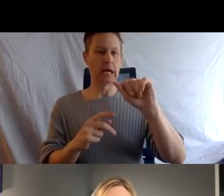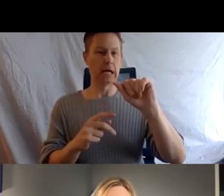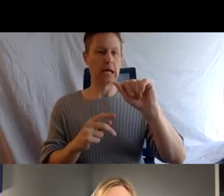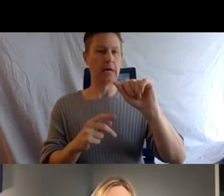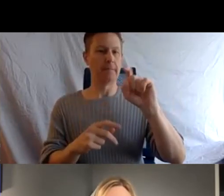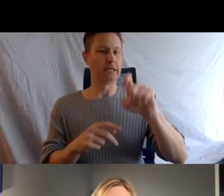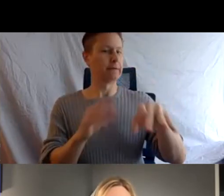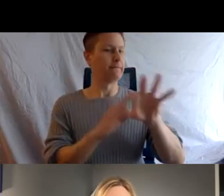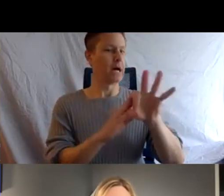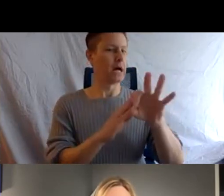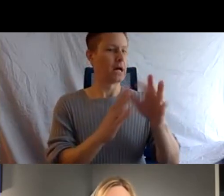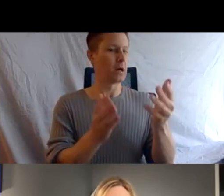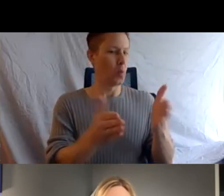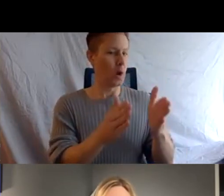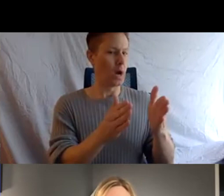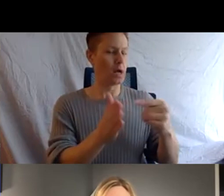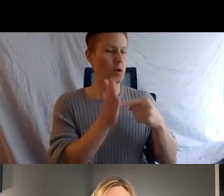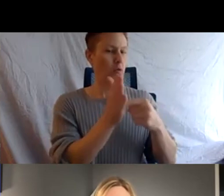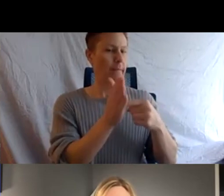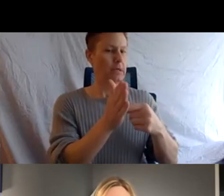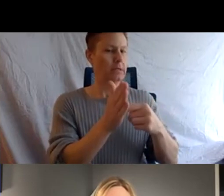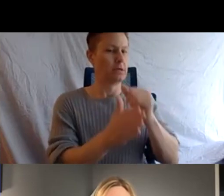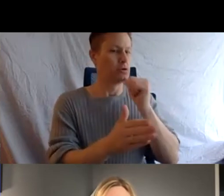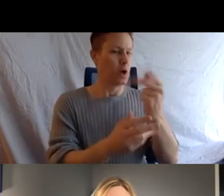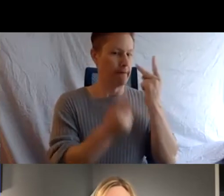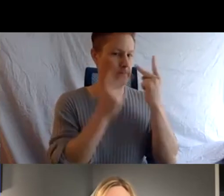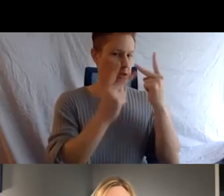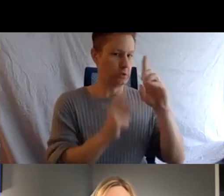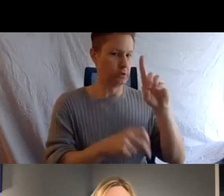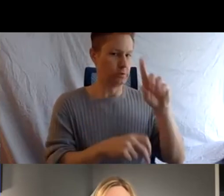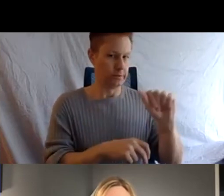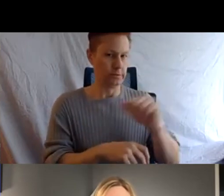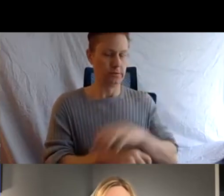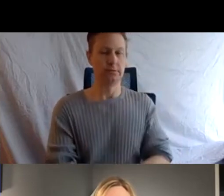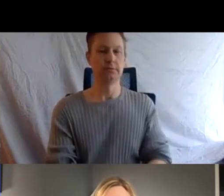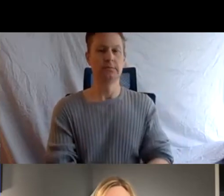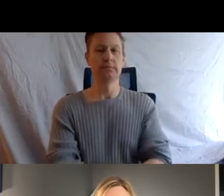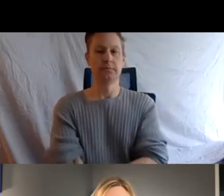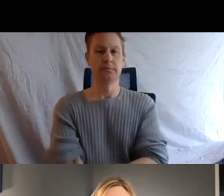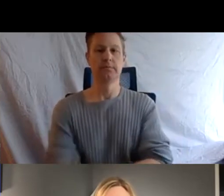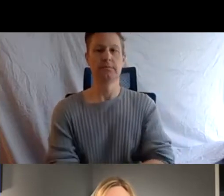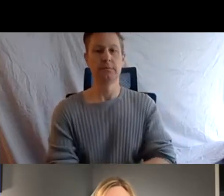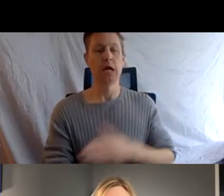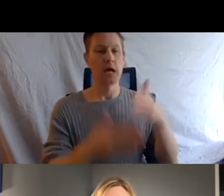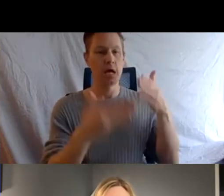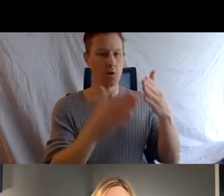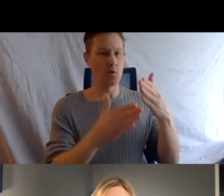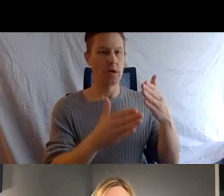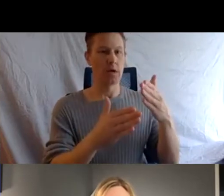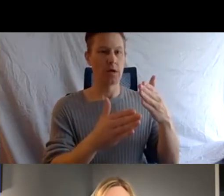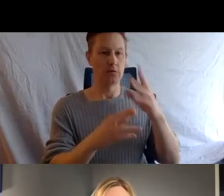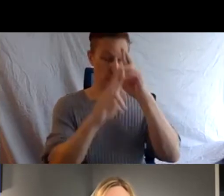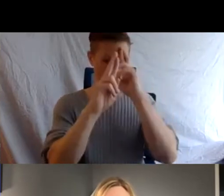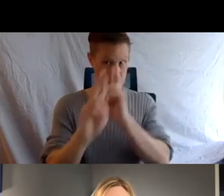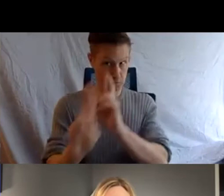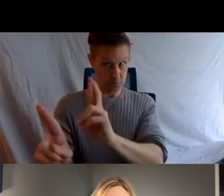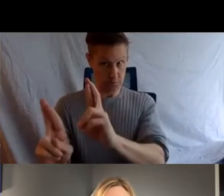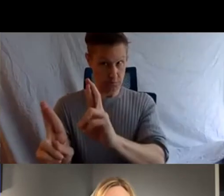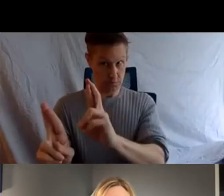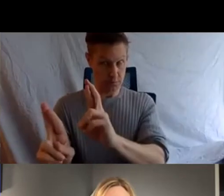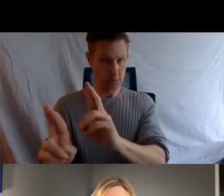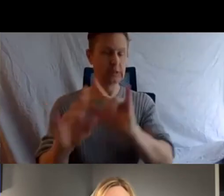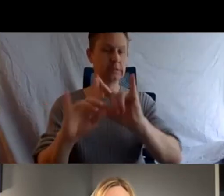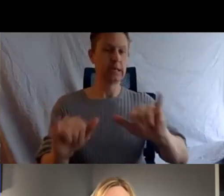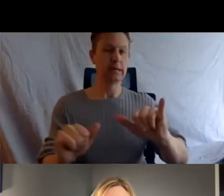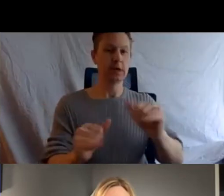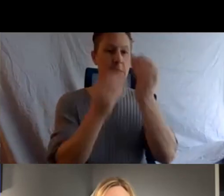way to represent these non-visual disabilities in a way that's respectful, but that also tells